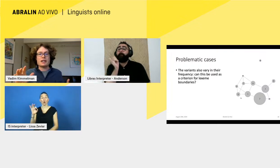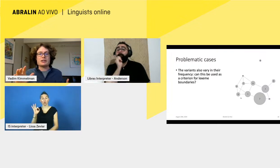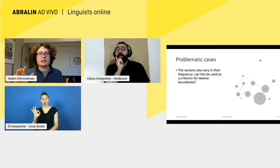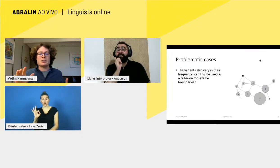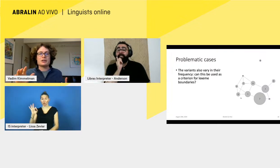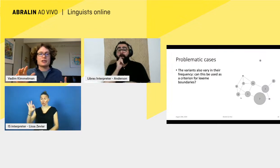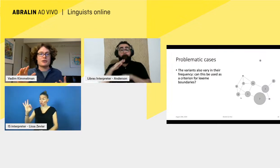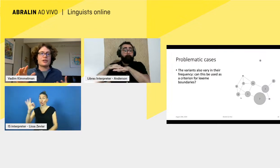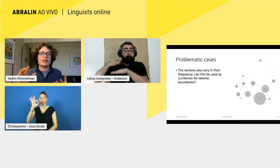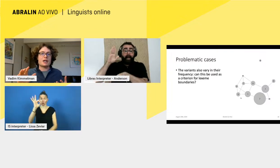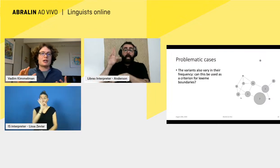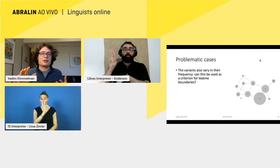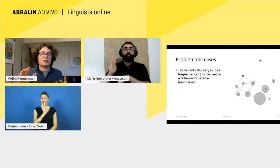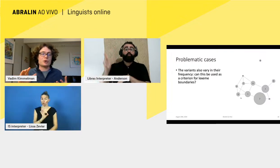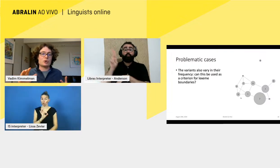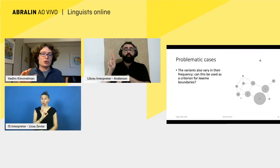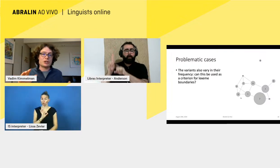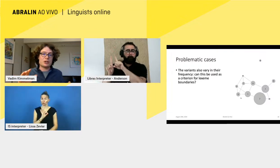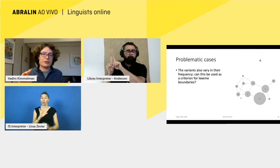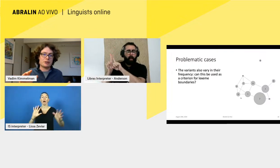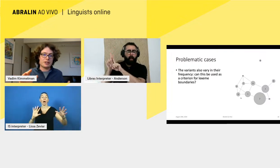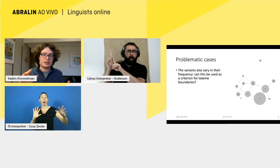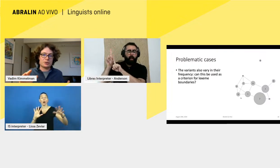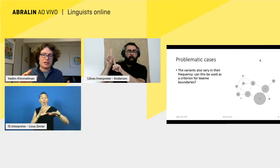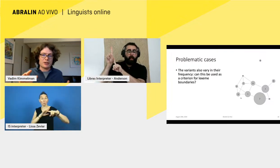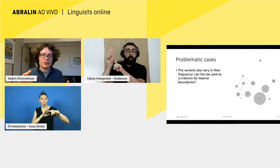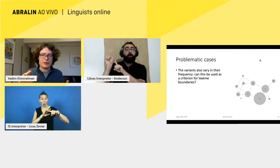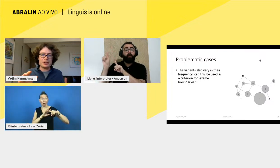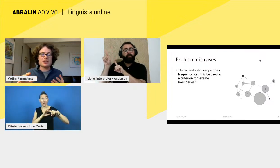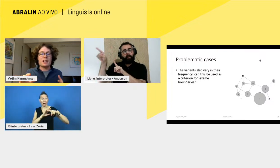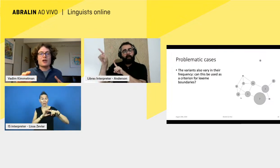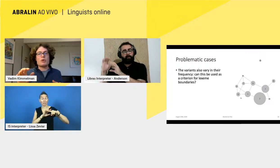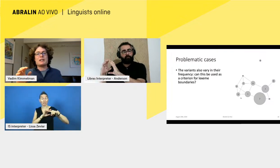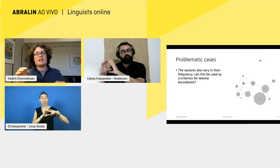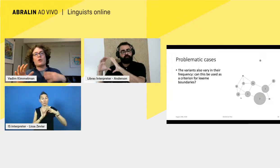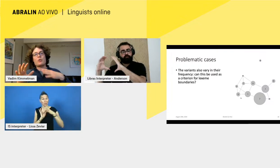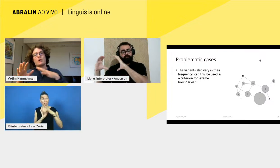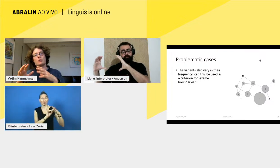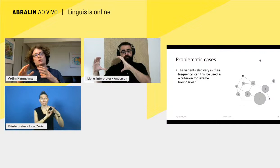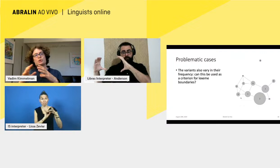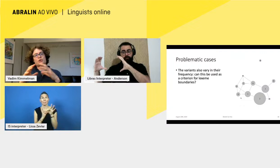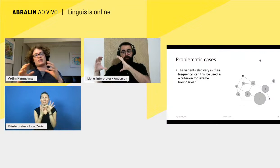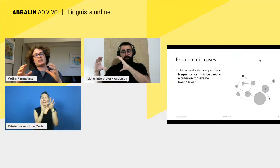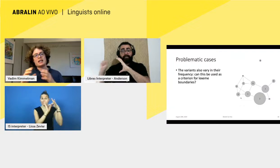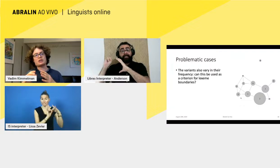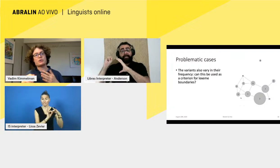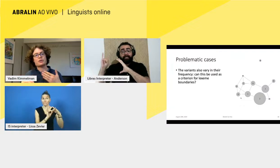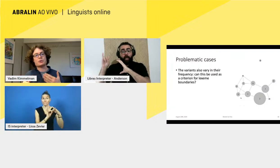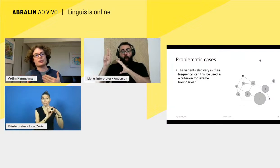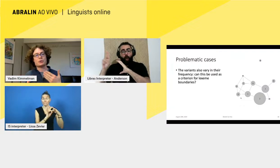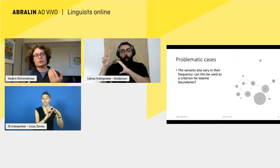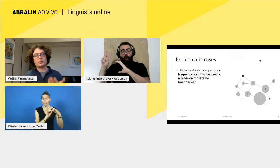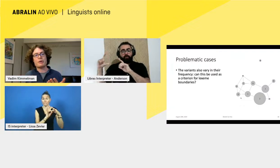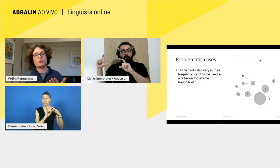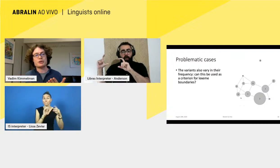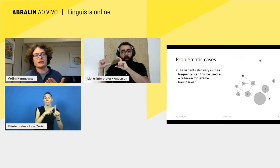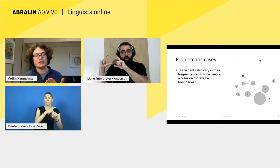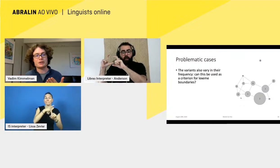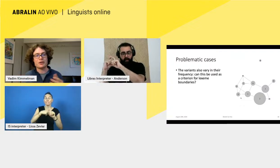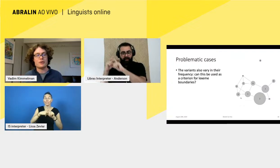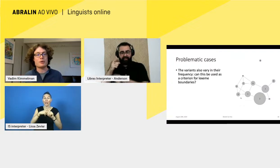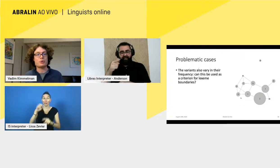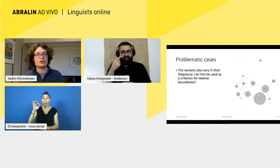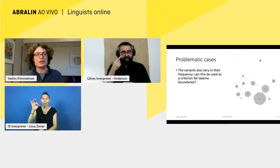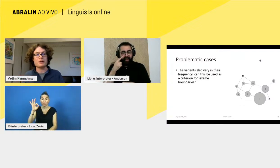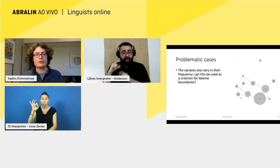they are connected if they are phonologically related to other variants. But now we also use the size of the circle to